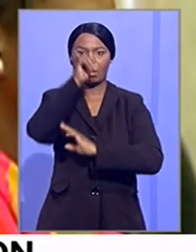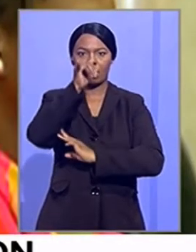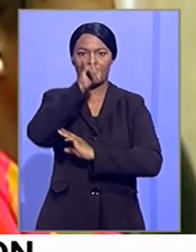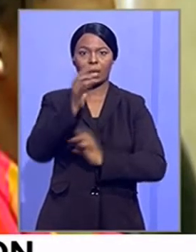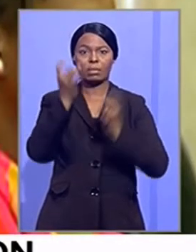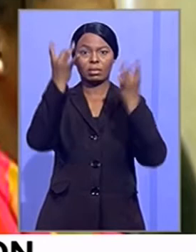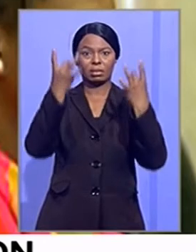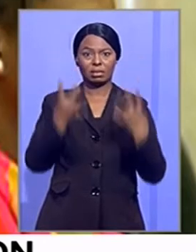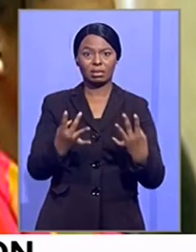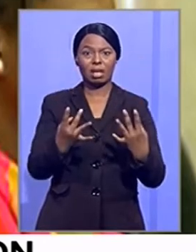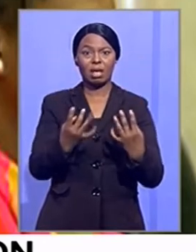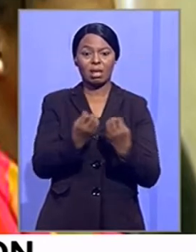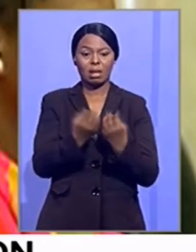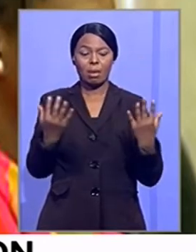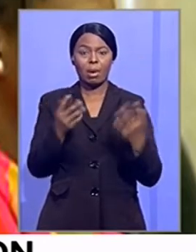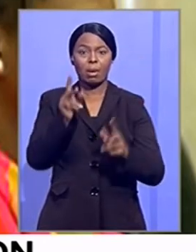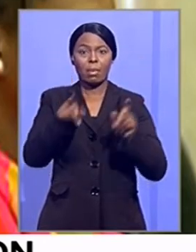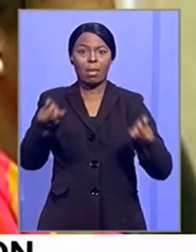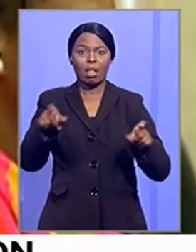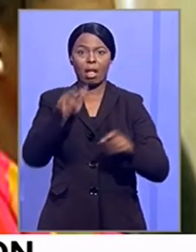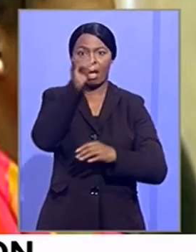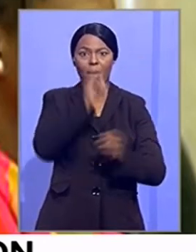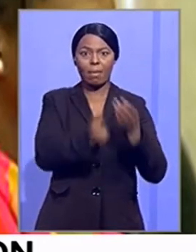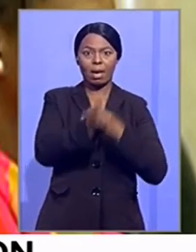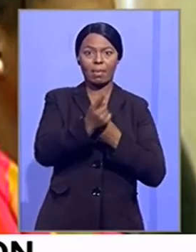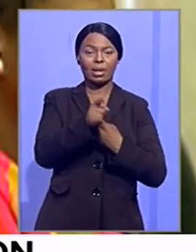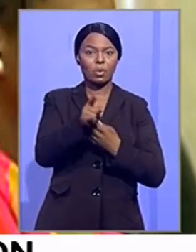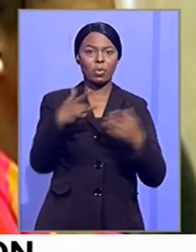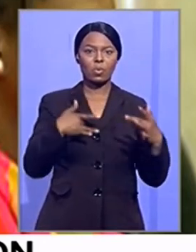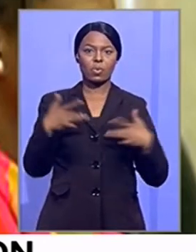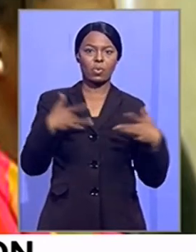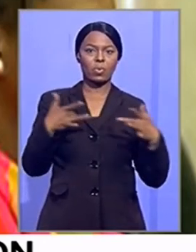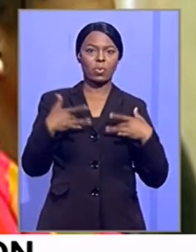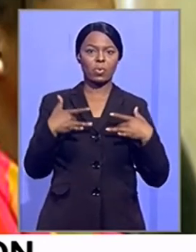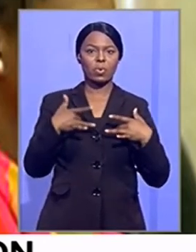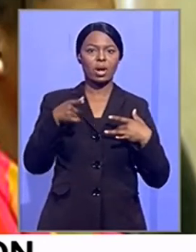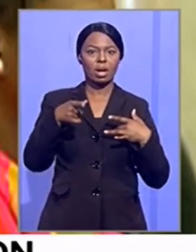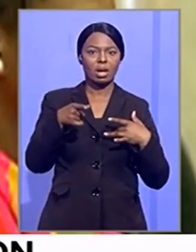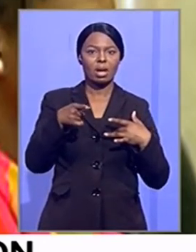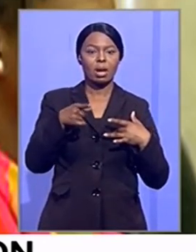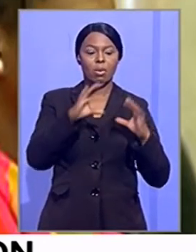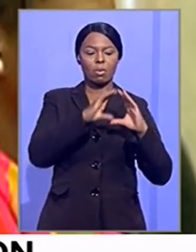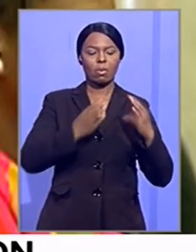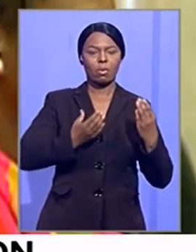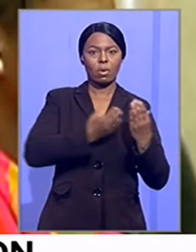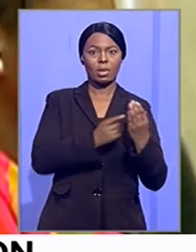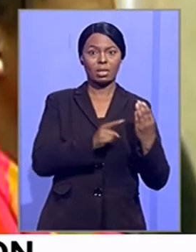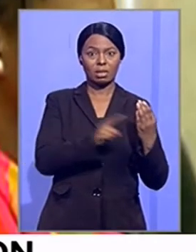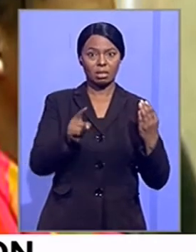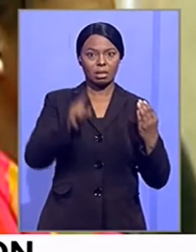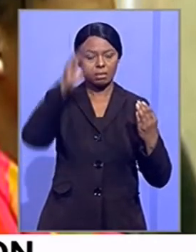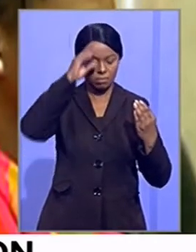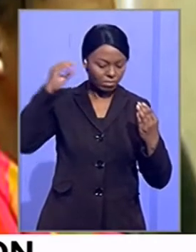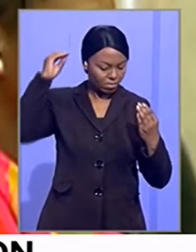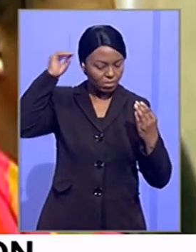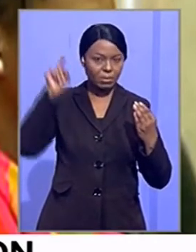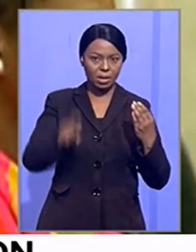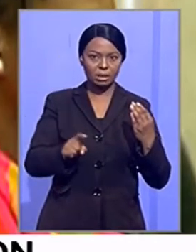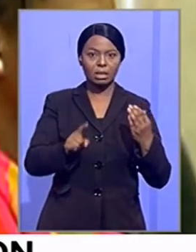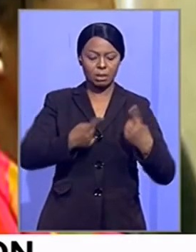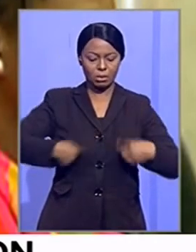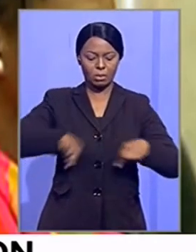serious concern. This committee has to take note of it, and I think that our